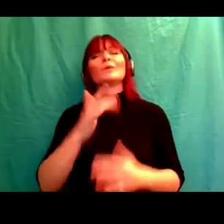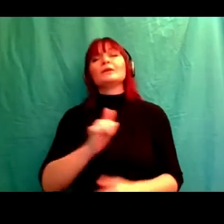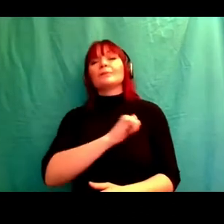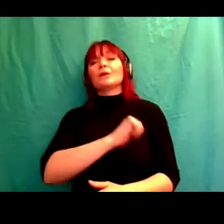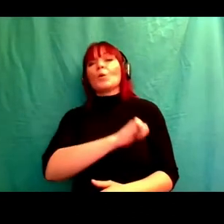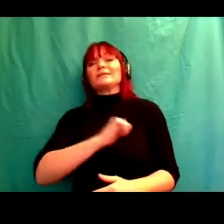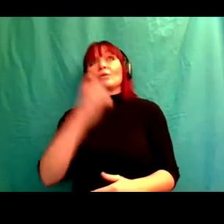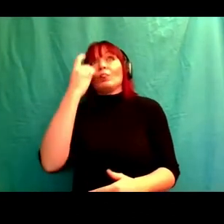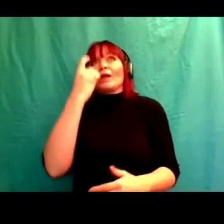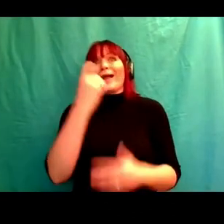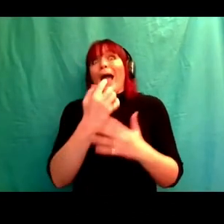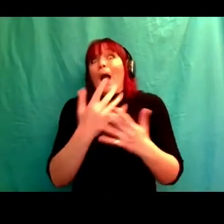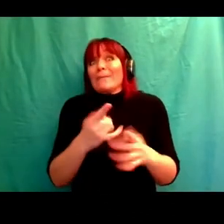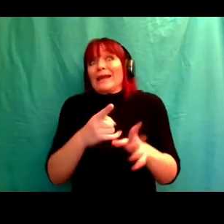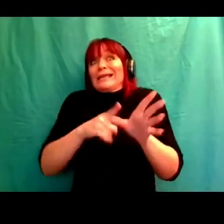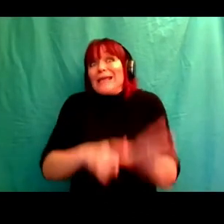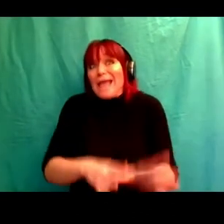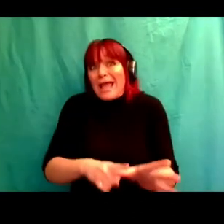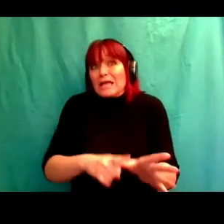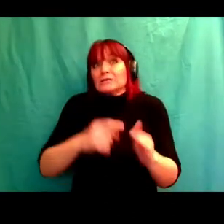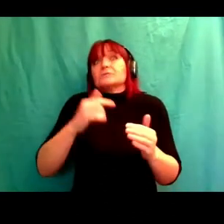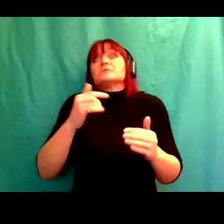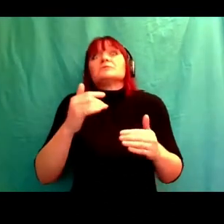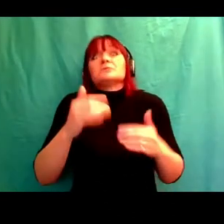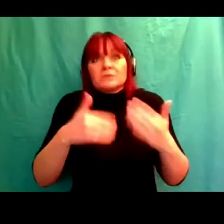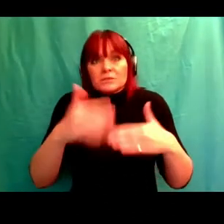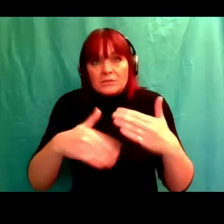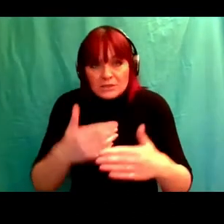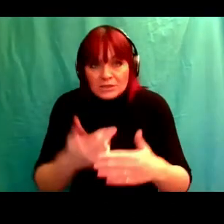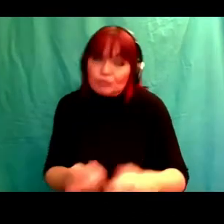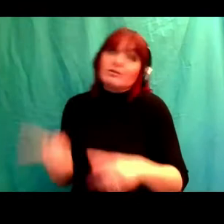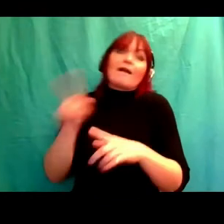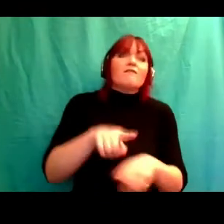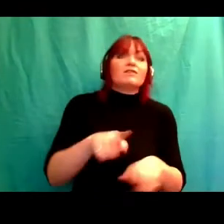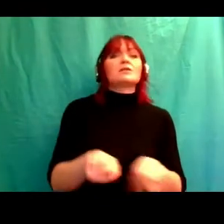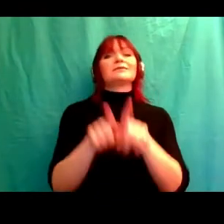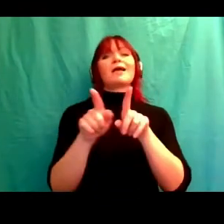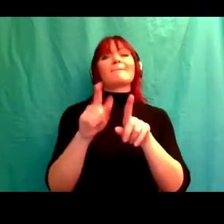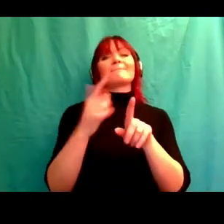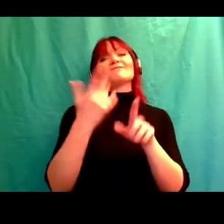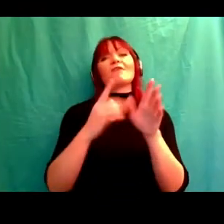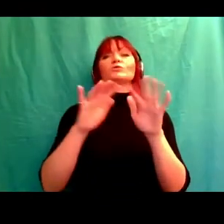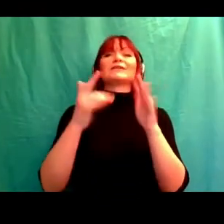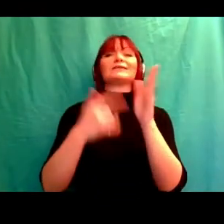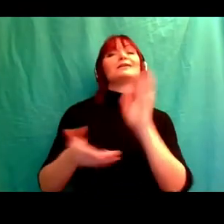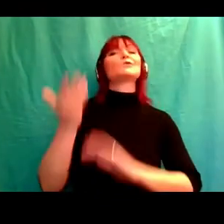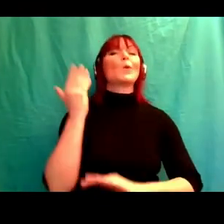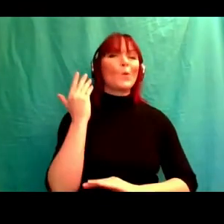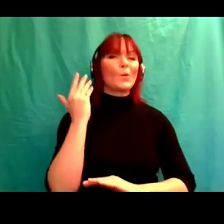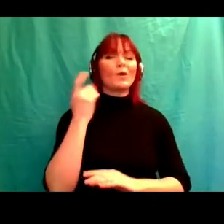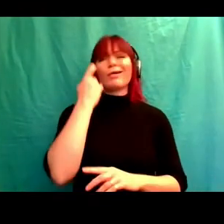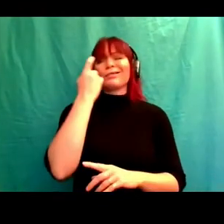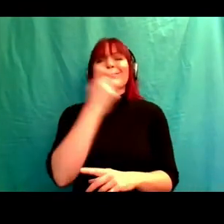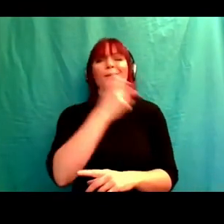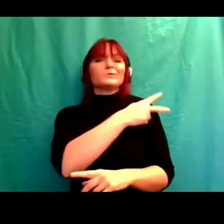take for us to get back to waiting lists that we were having 5 or 10 years ago, I think the risk is it's particularly the staff in the health and care system who will feel